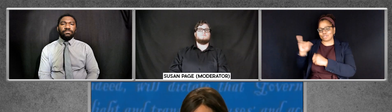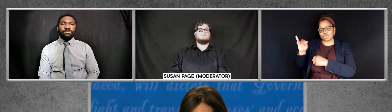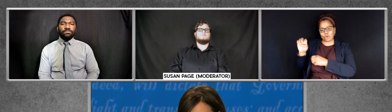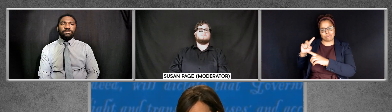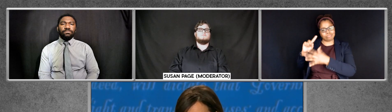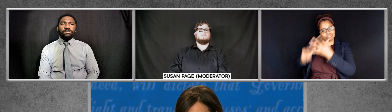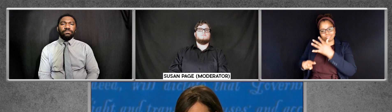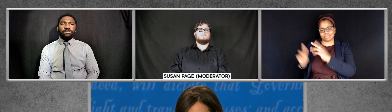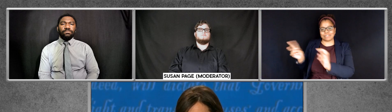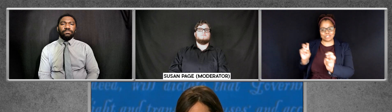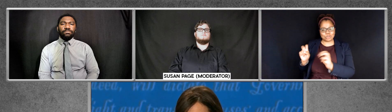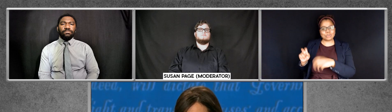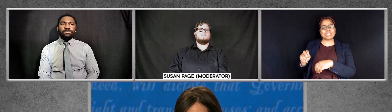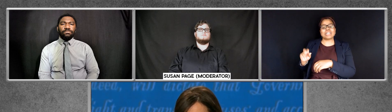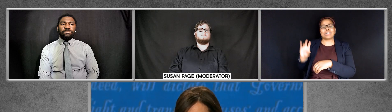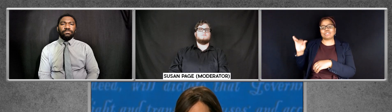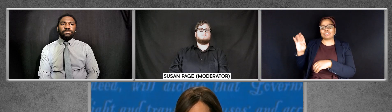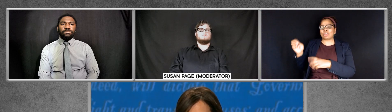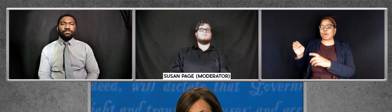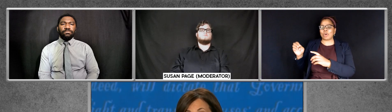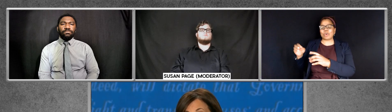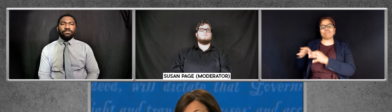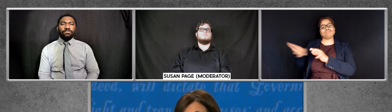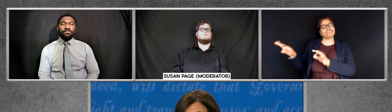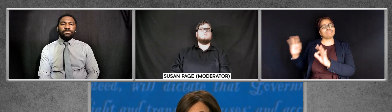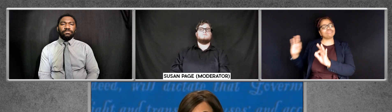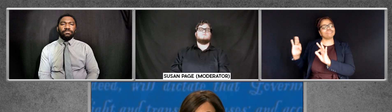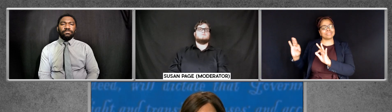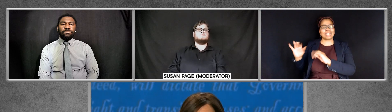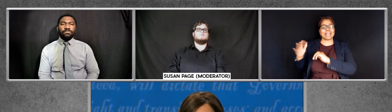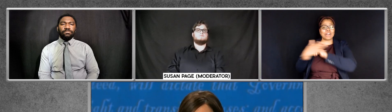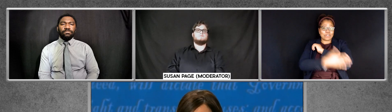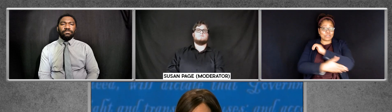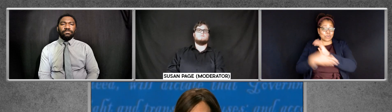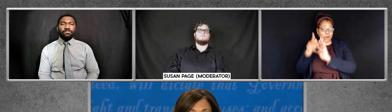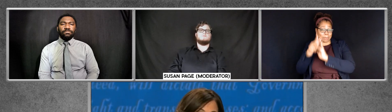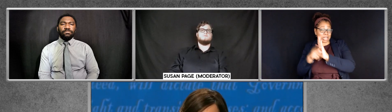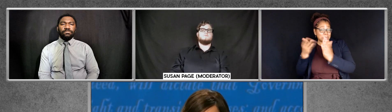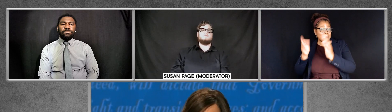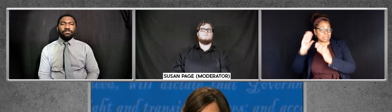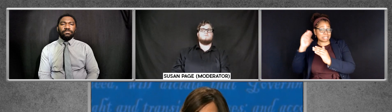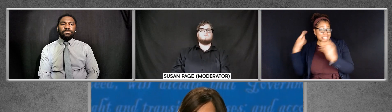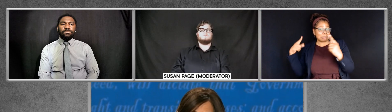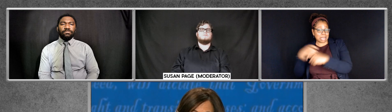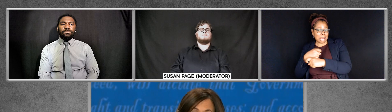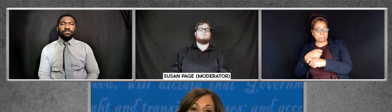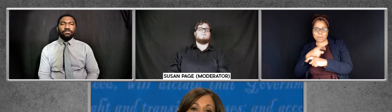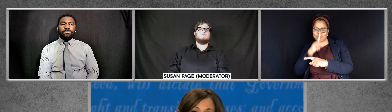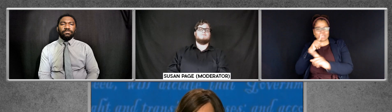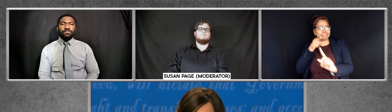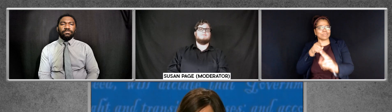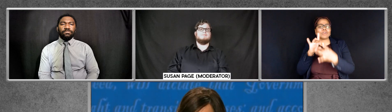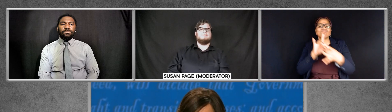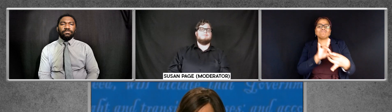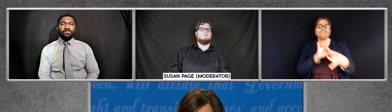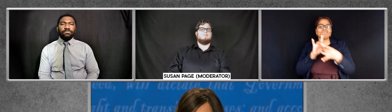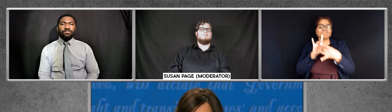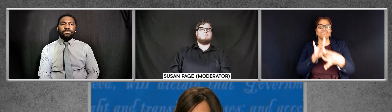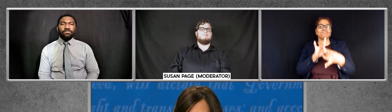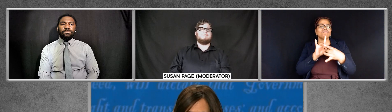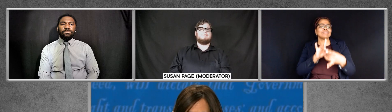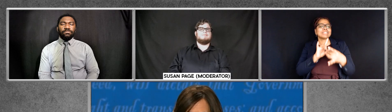Joe, I think he said it quite well. He says, you know, foreign policy, it might sound complicated, but really it's relationships. So just think about it as